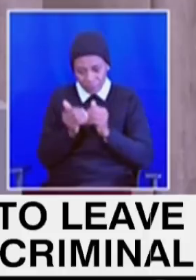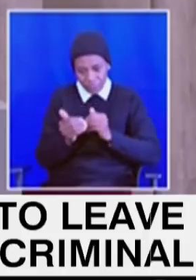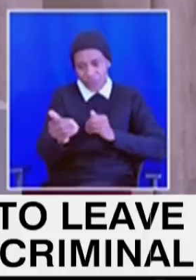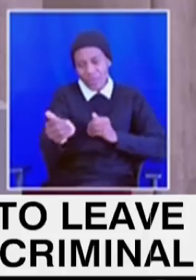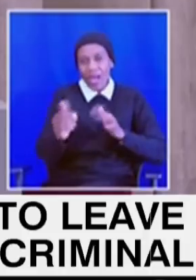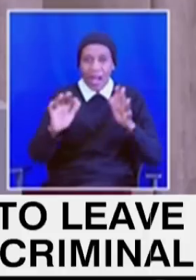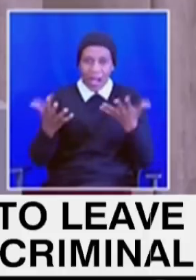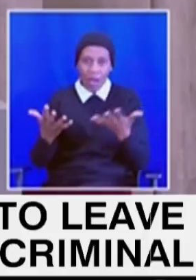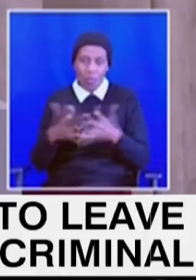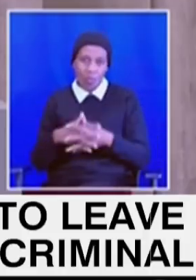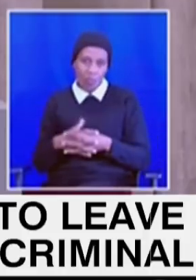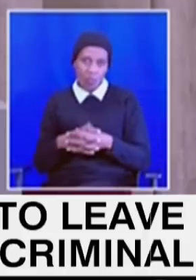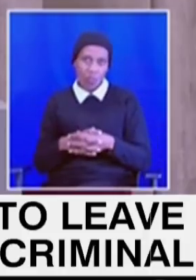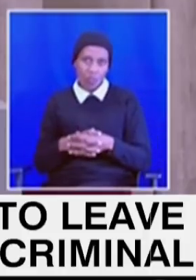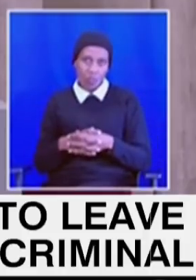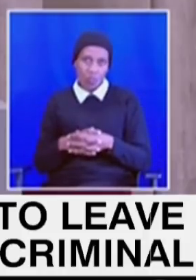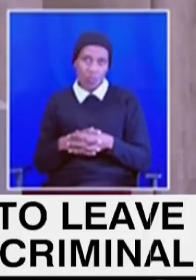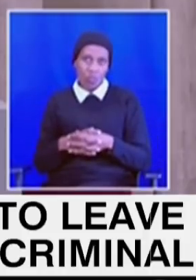collectively.